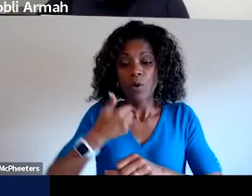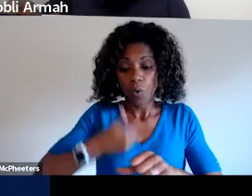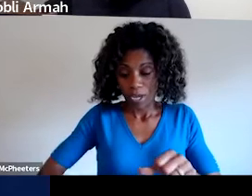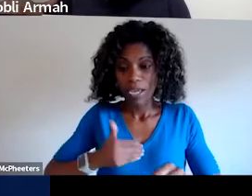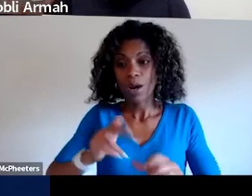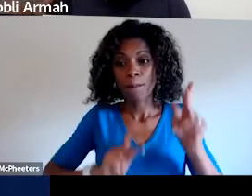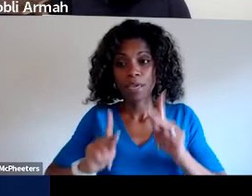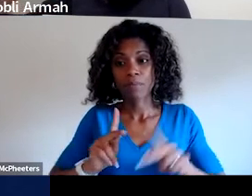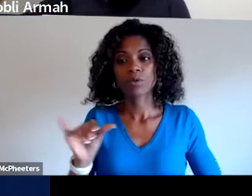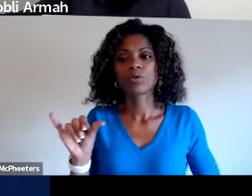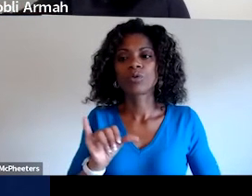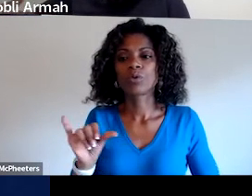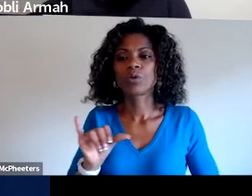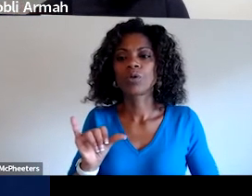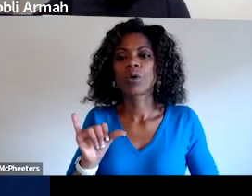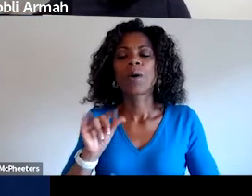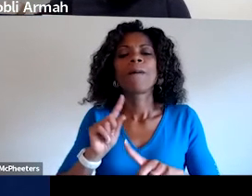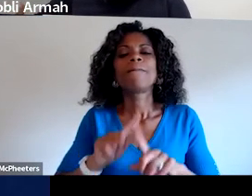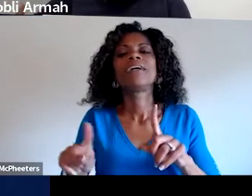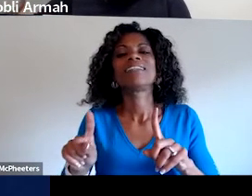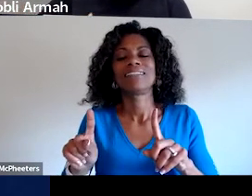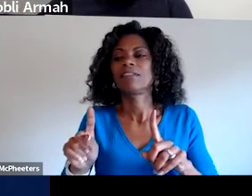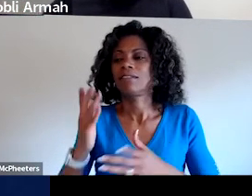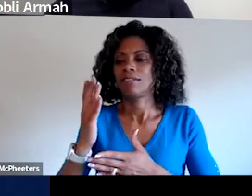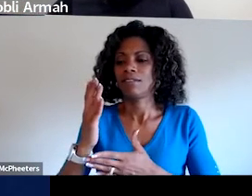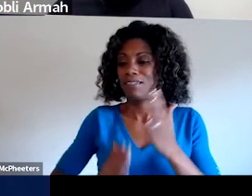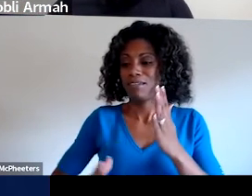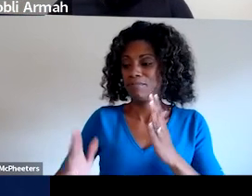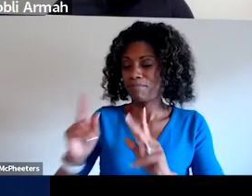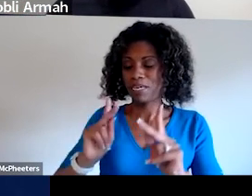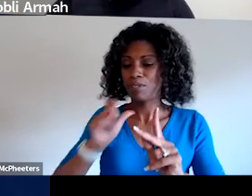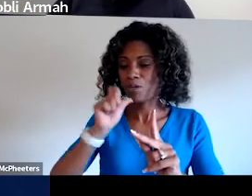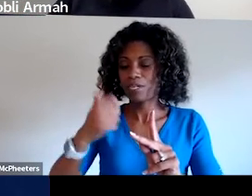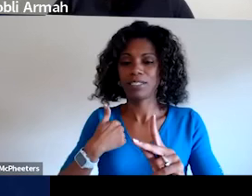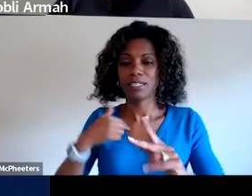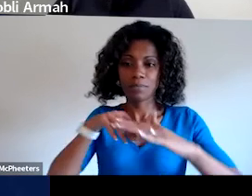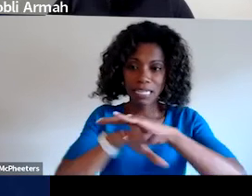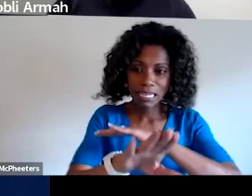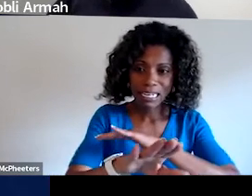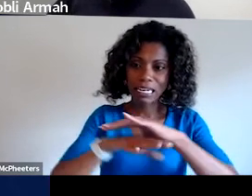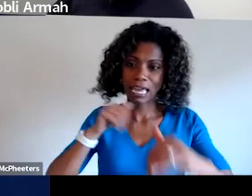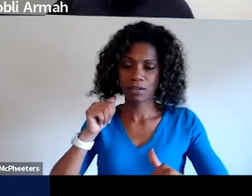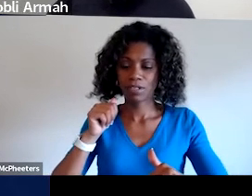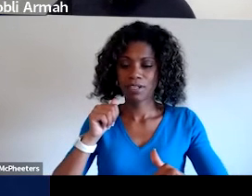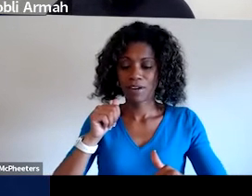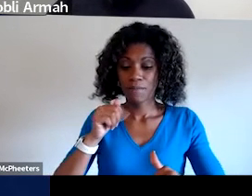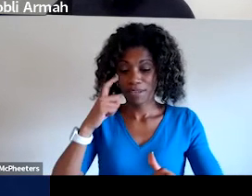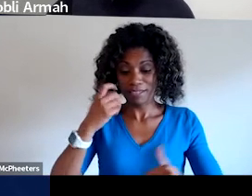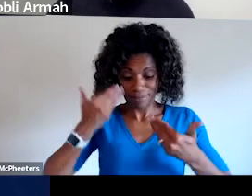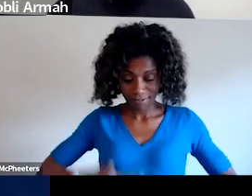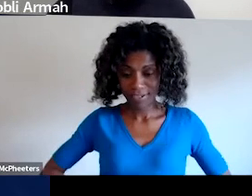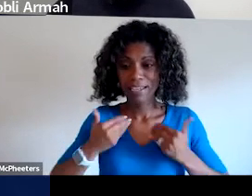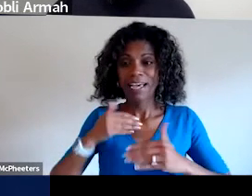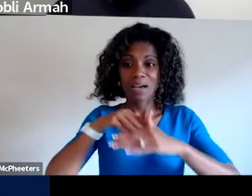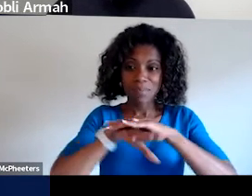communities that don't get to enter in and out of this work. It is just their lived experience. So I just want to call that out at the beginning. I think what I